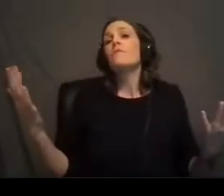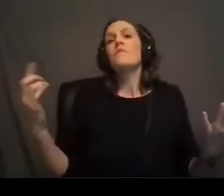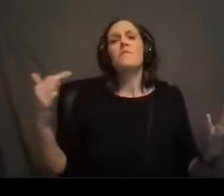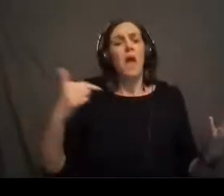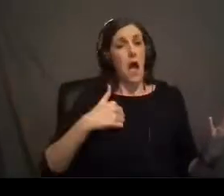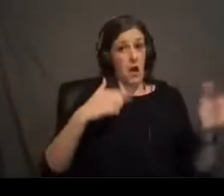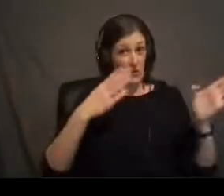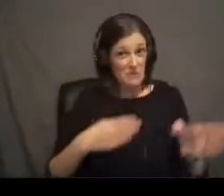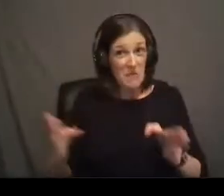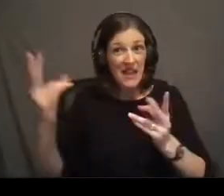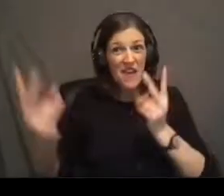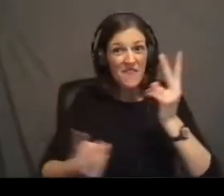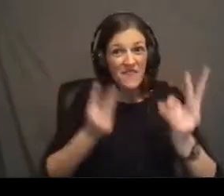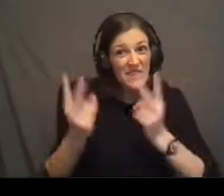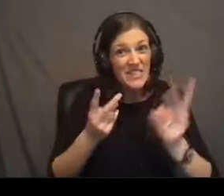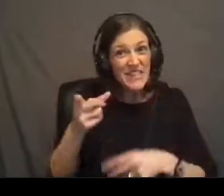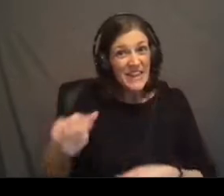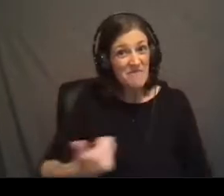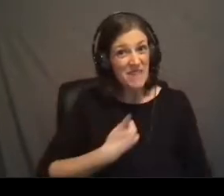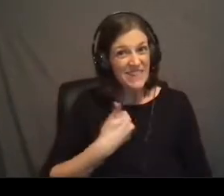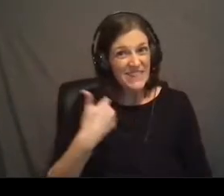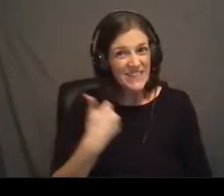was planning on visiting him myself.